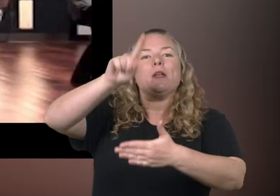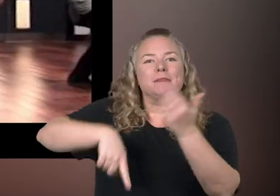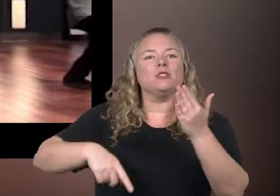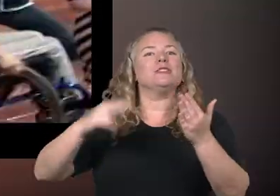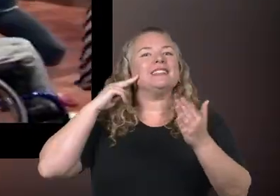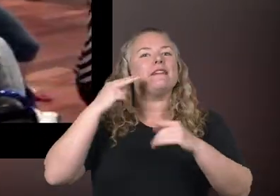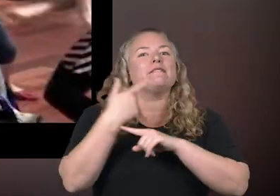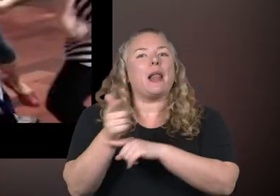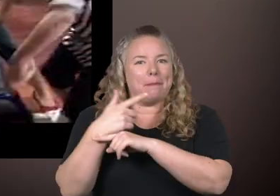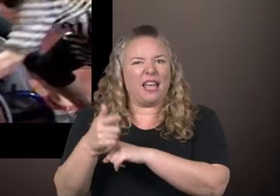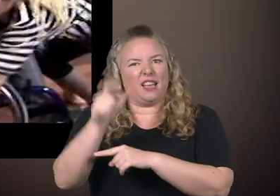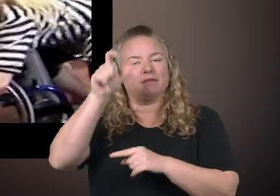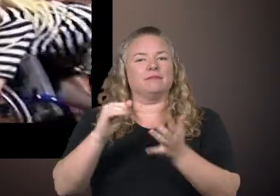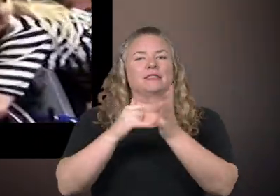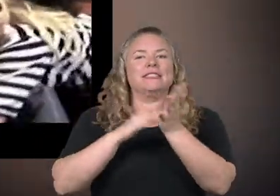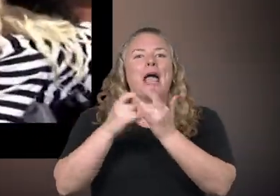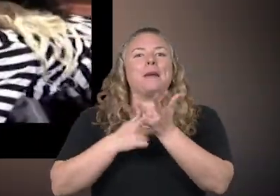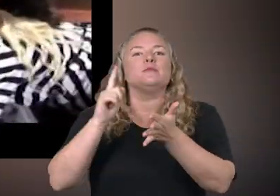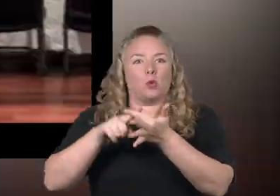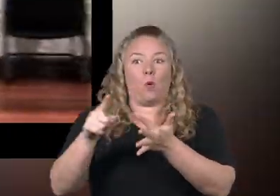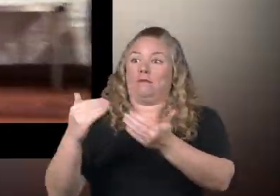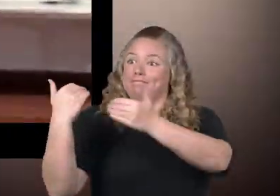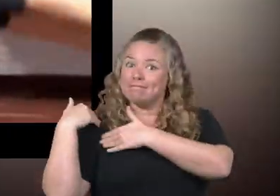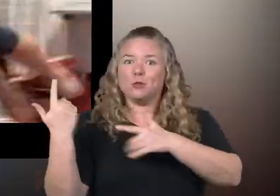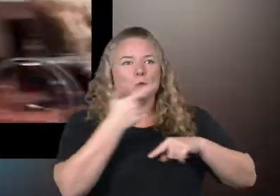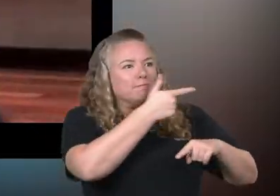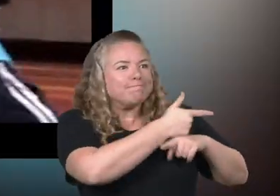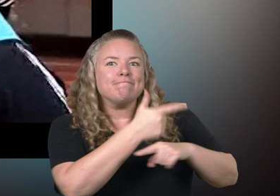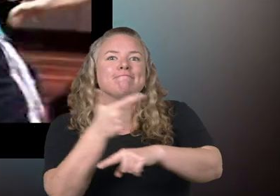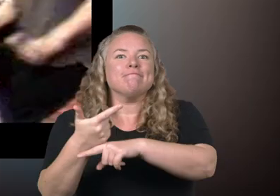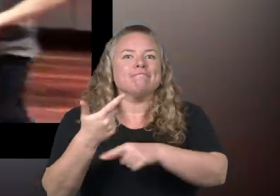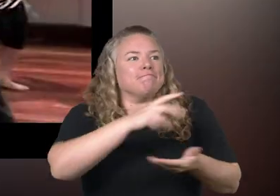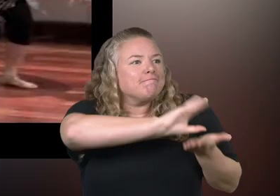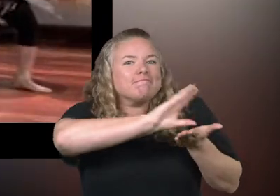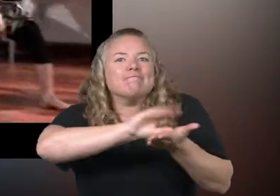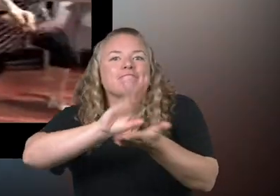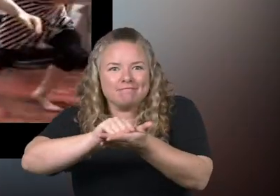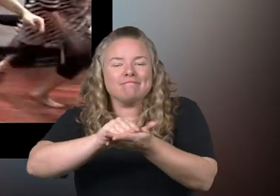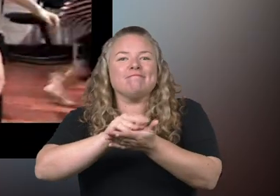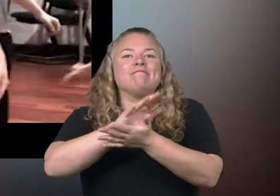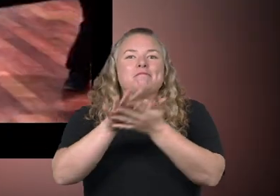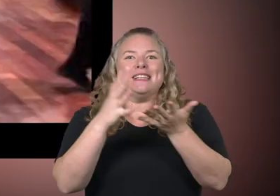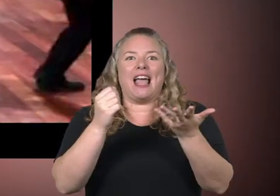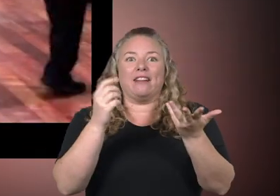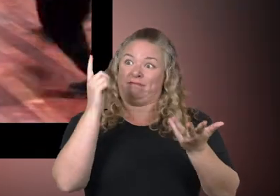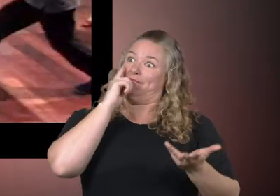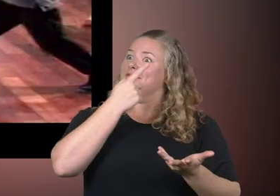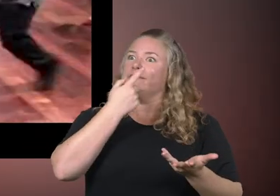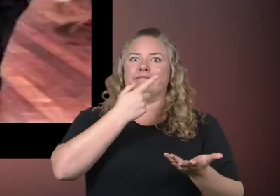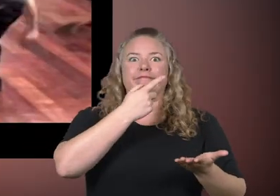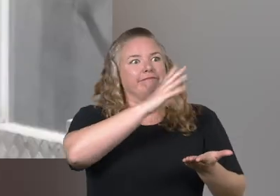deaf filmmaker called Sam Dorr to document it, which was great because then we had documentary